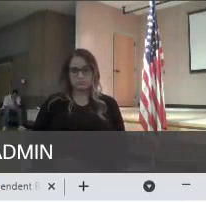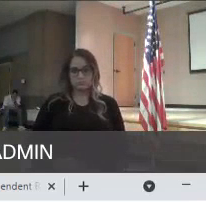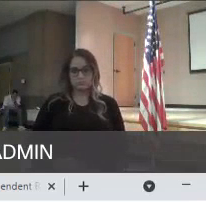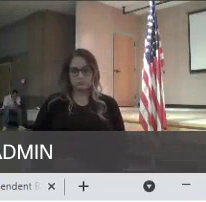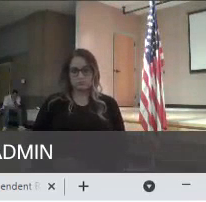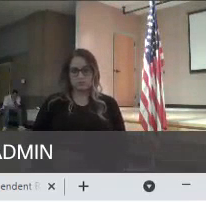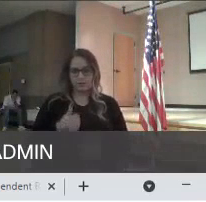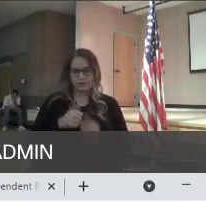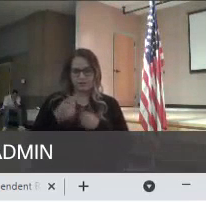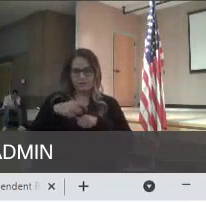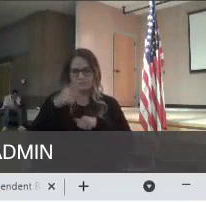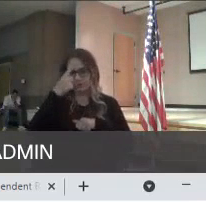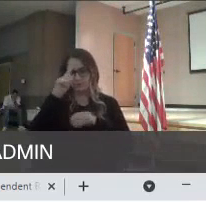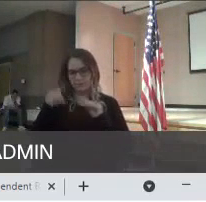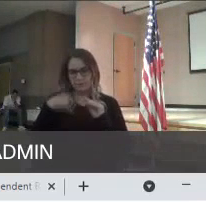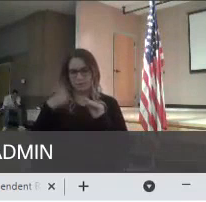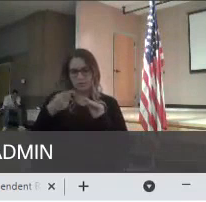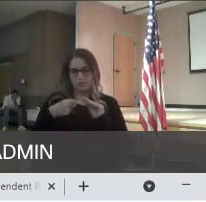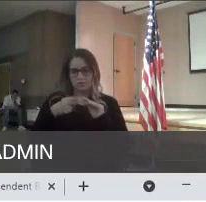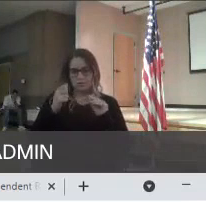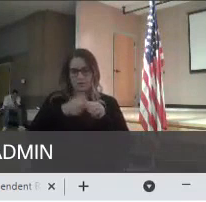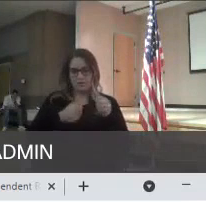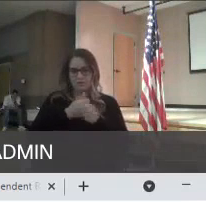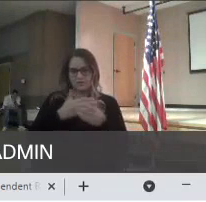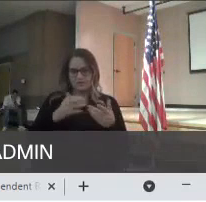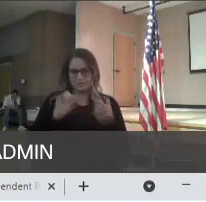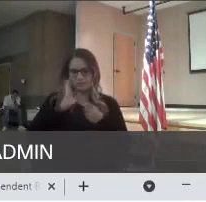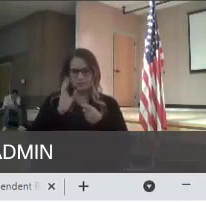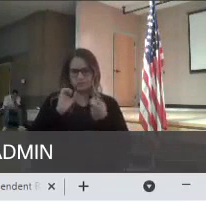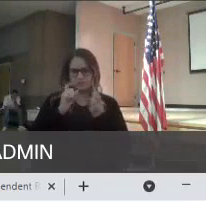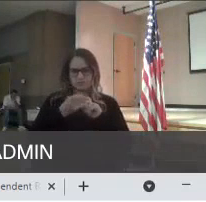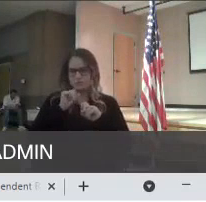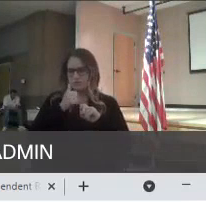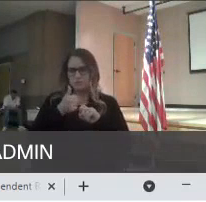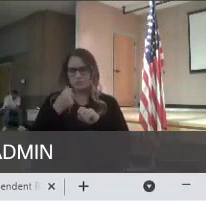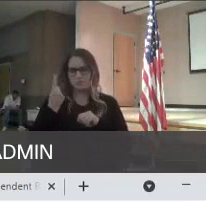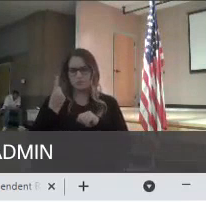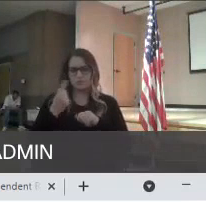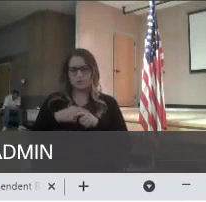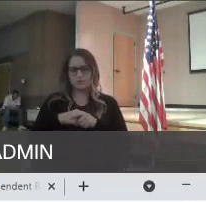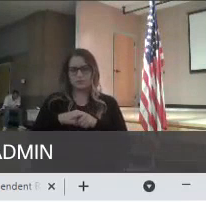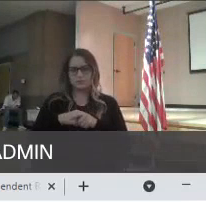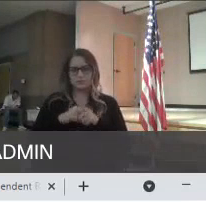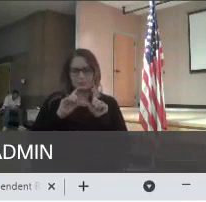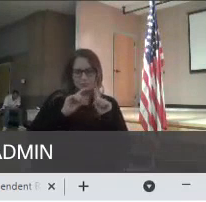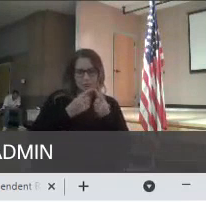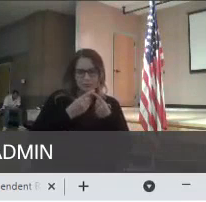my every time I think about it, everything you guys gonna be changing, it's not only the districts,